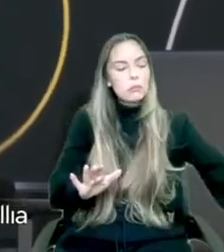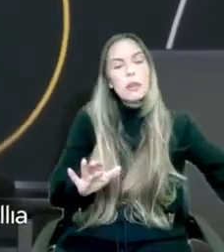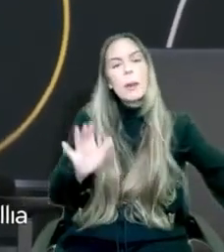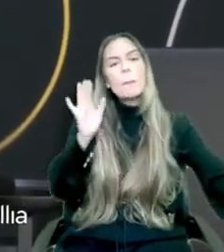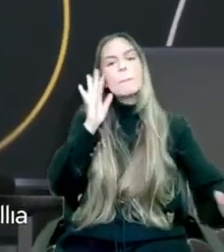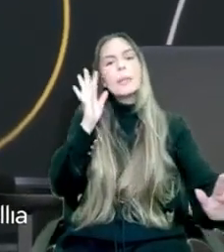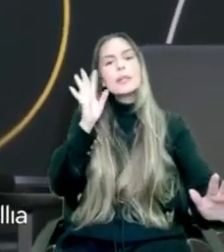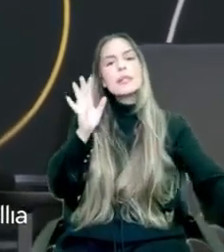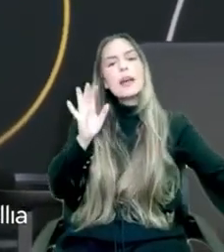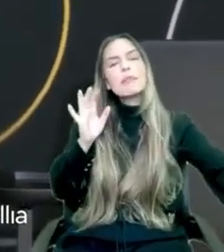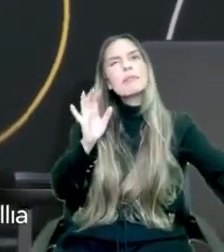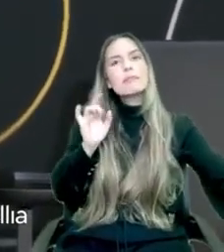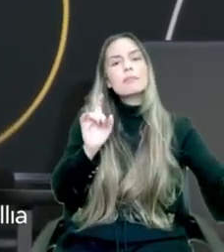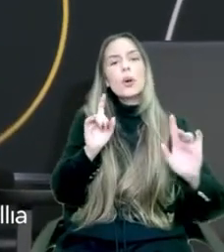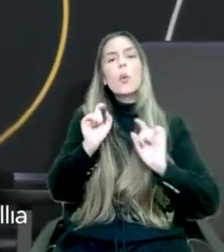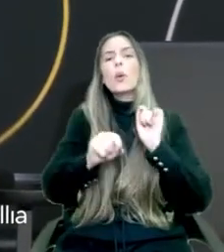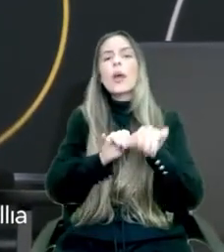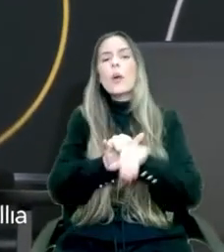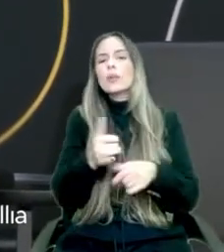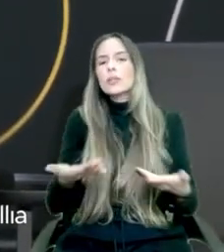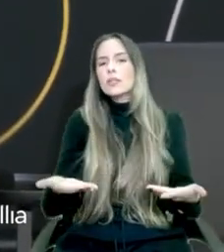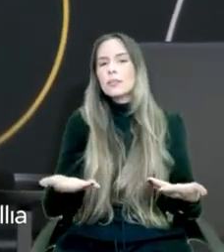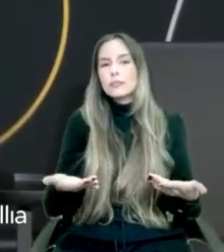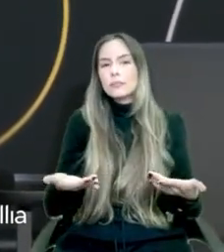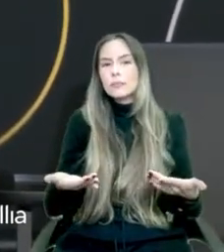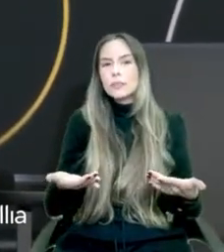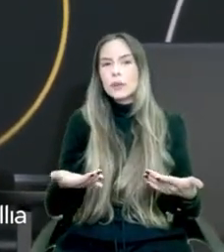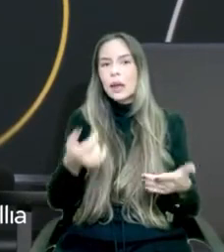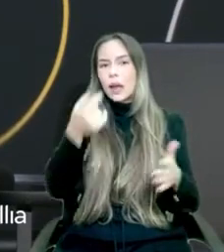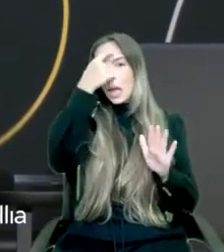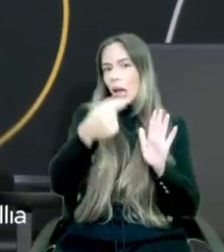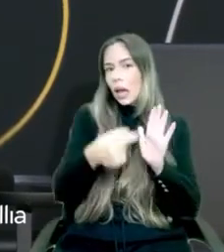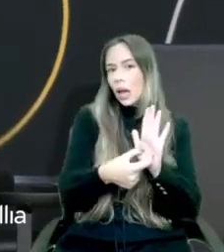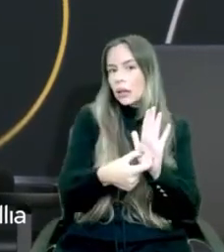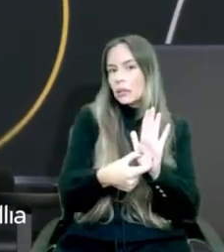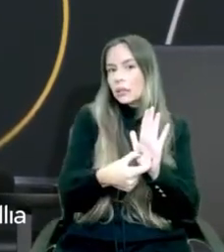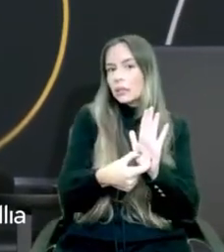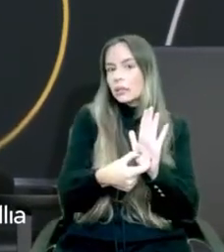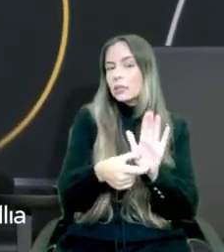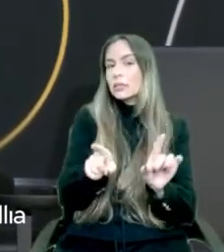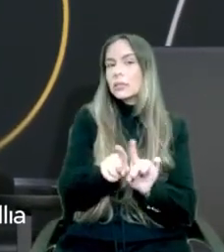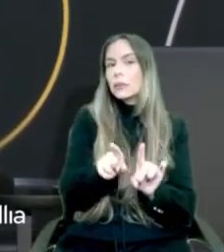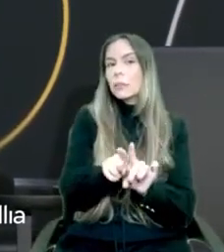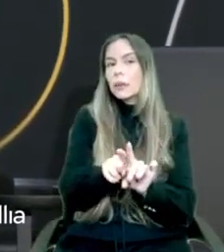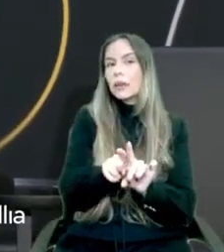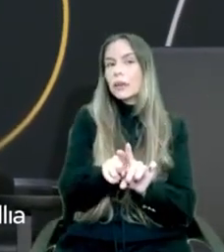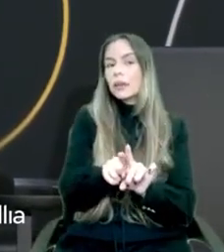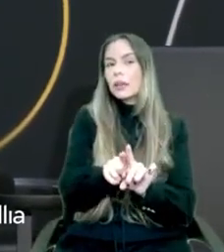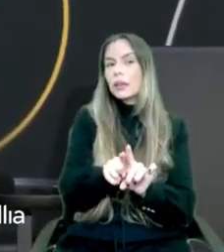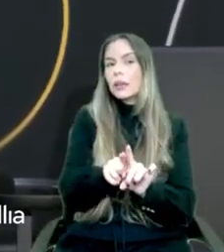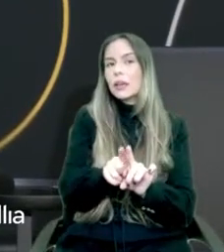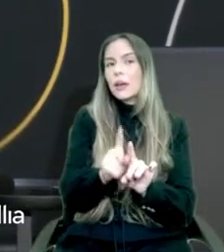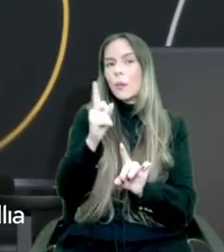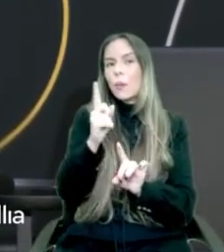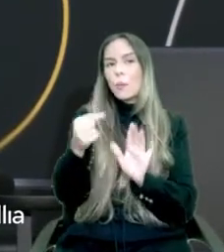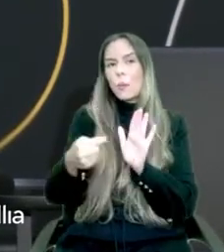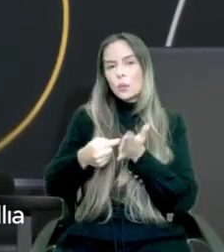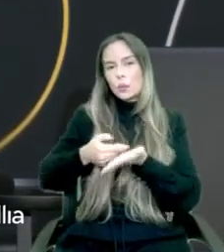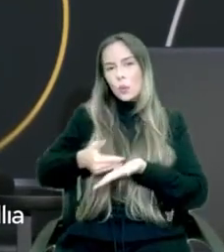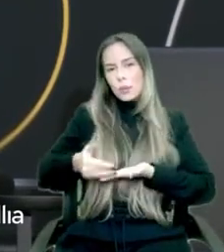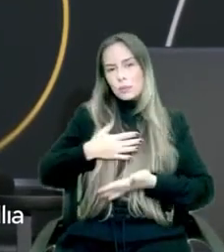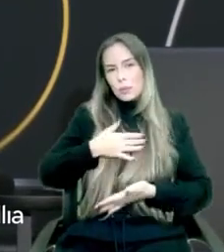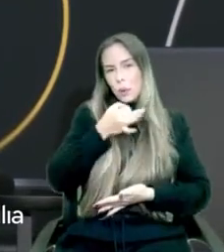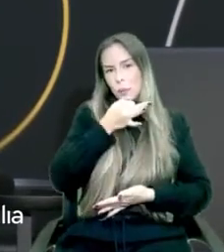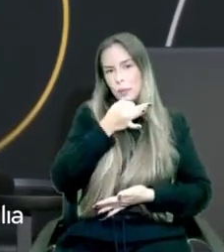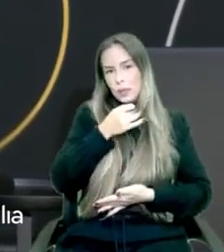about what's happening with AI. And the starting point for me is that